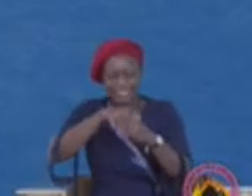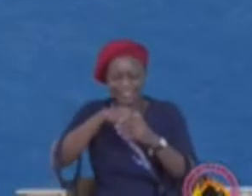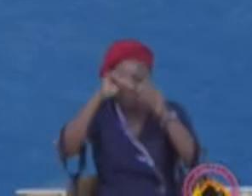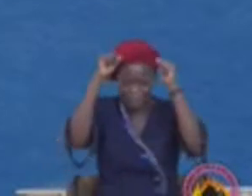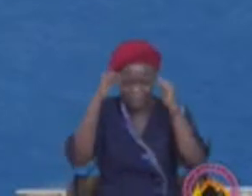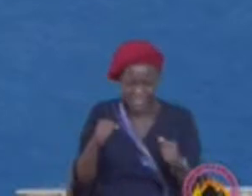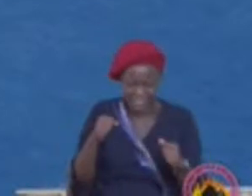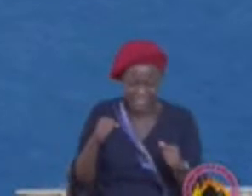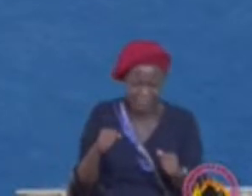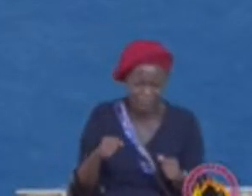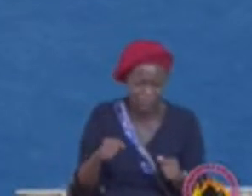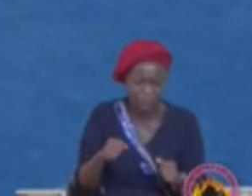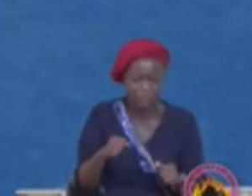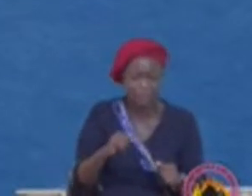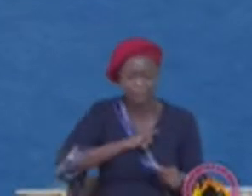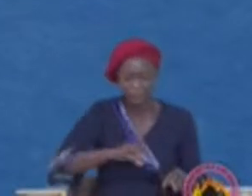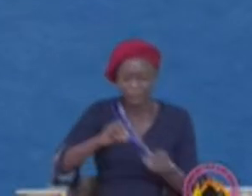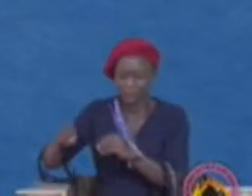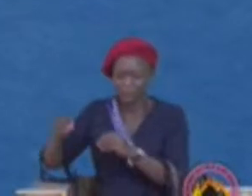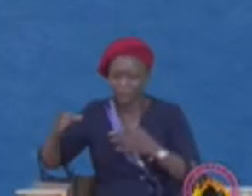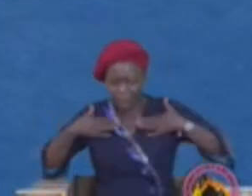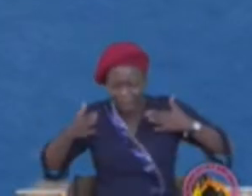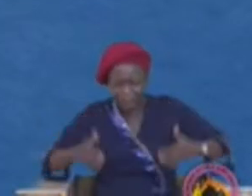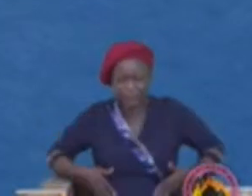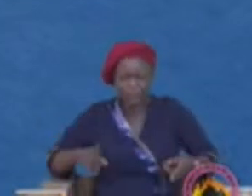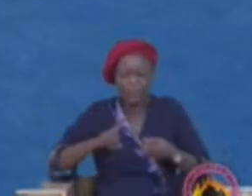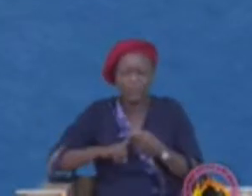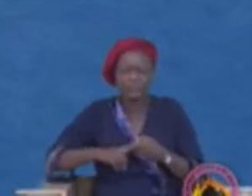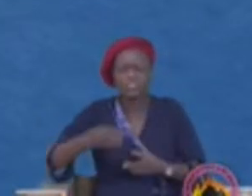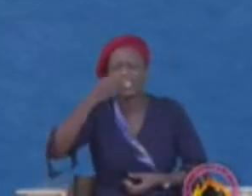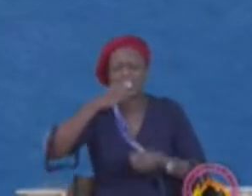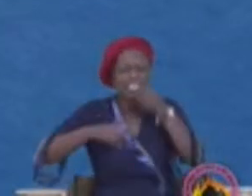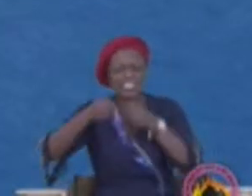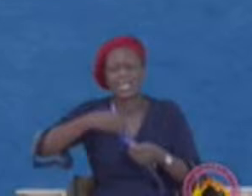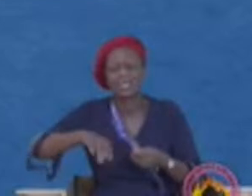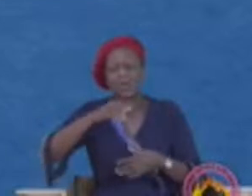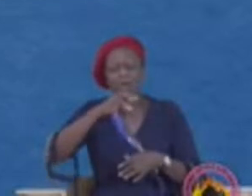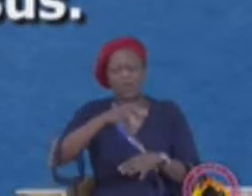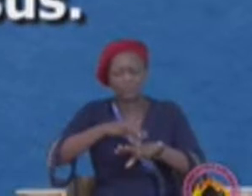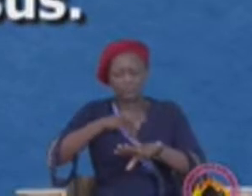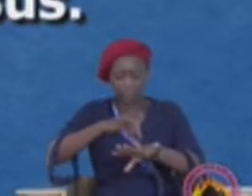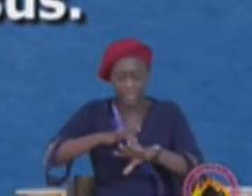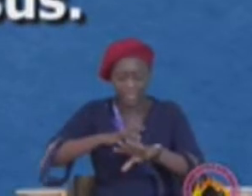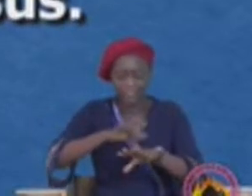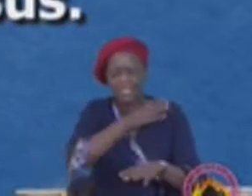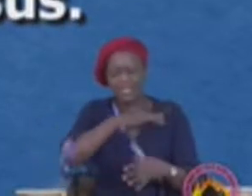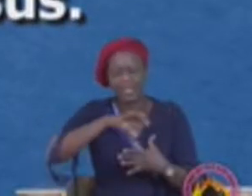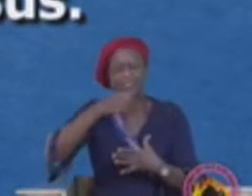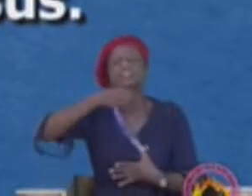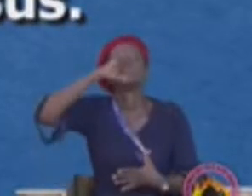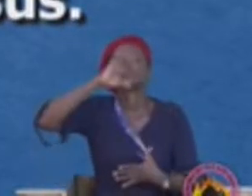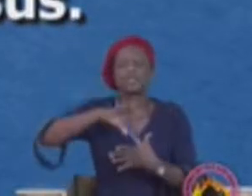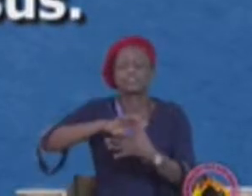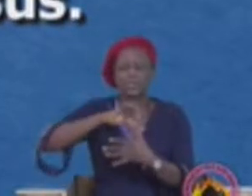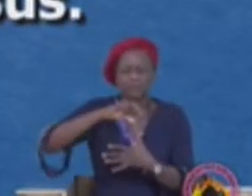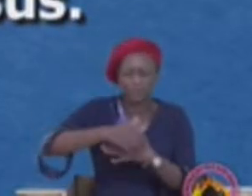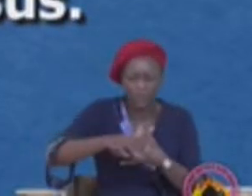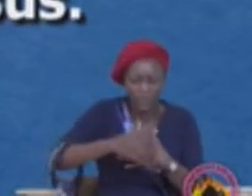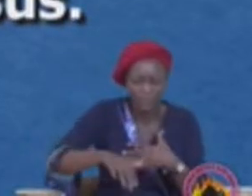I render my body undevourable to eaters of flesh and drinkers of blood. In the mighty name of